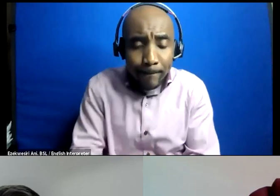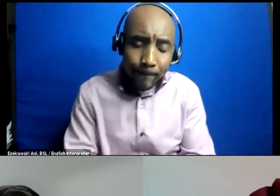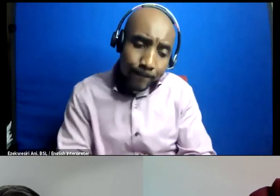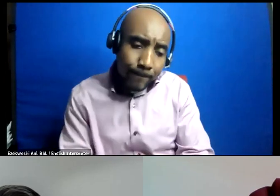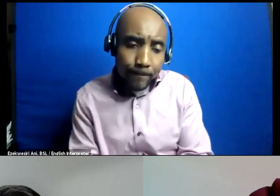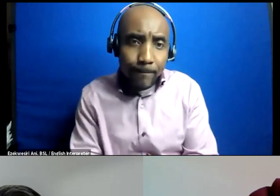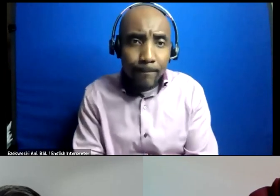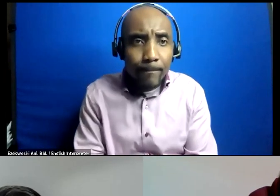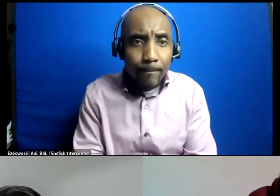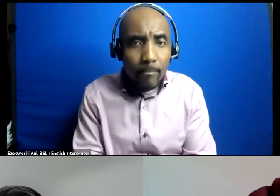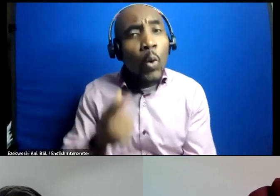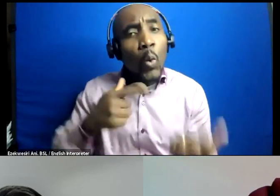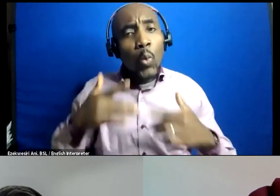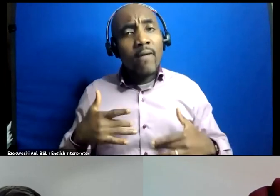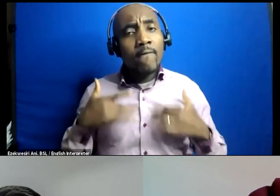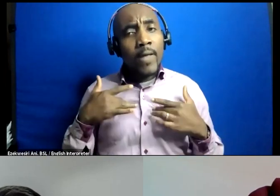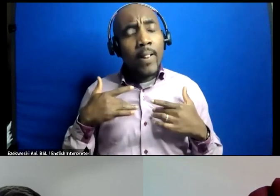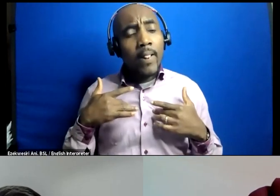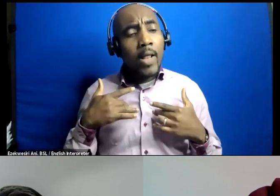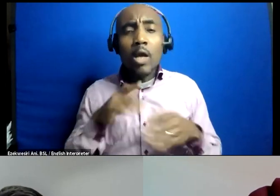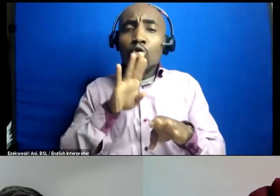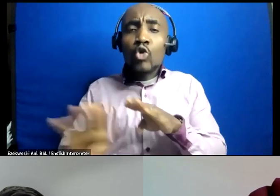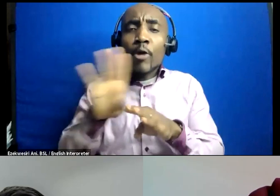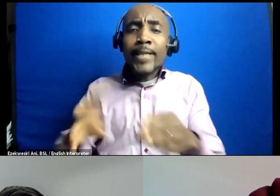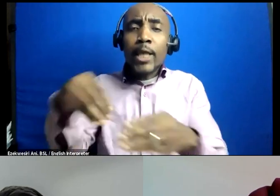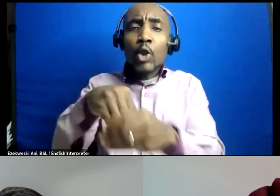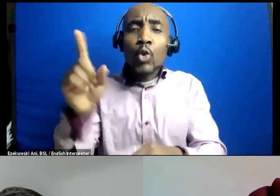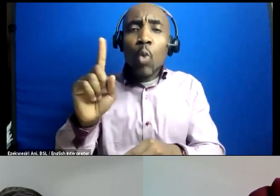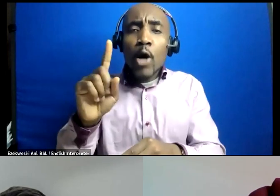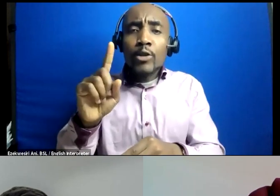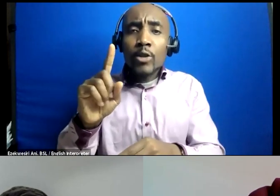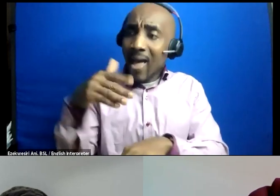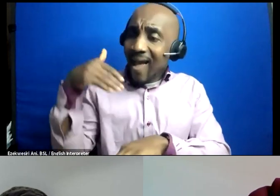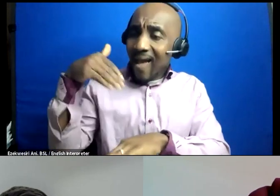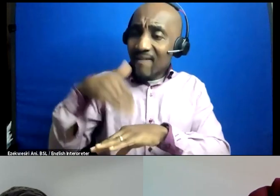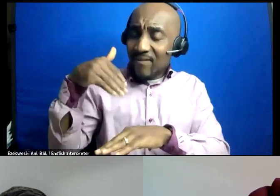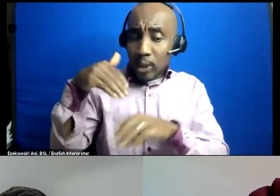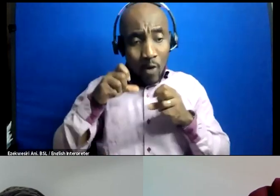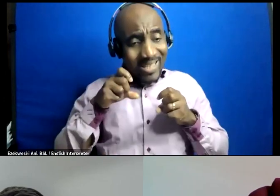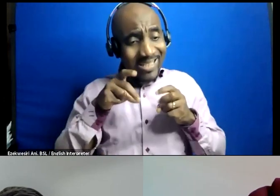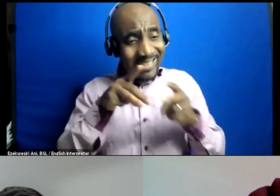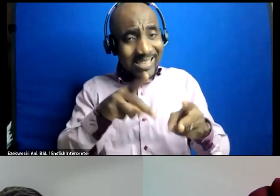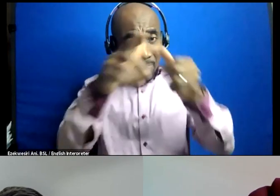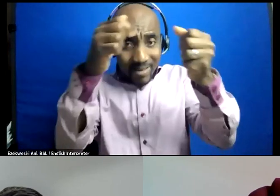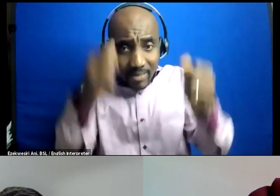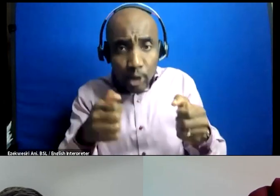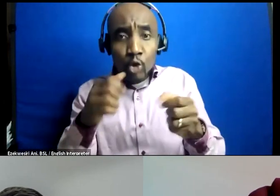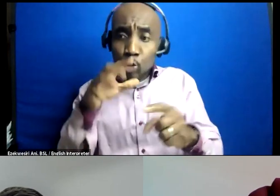We believe that that training must include the impact of systemic, institutional, and interpersonal forms of racism and